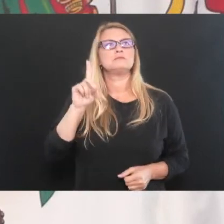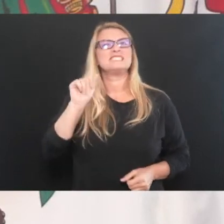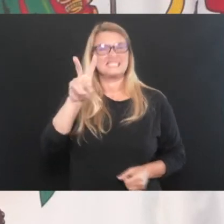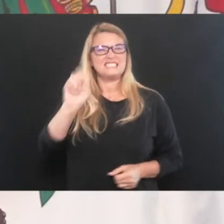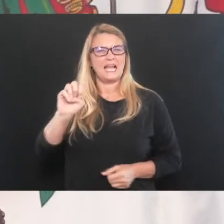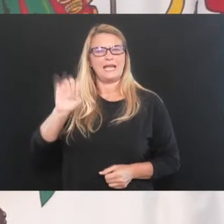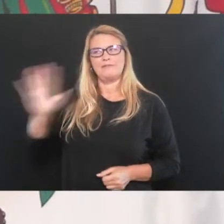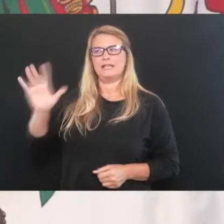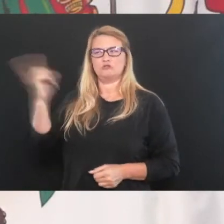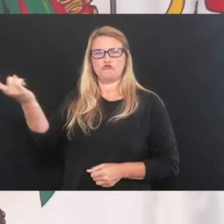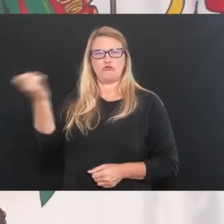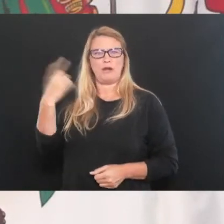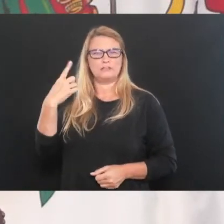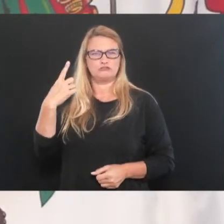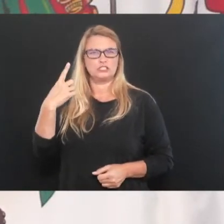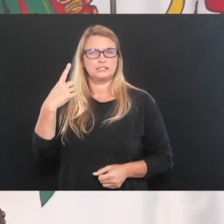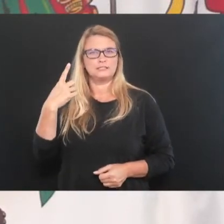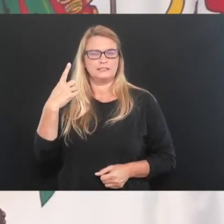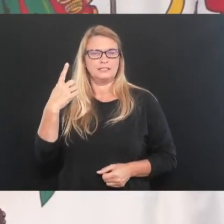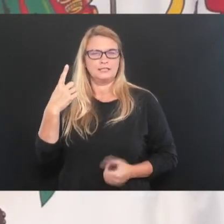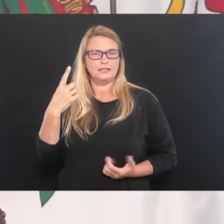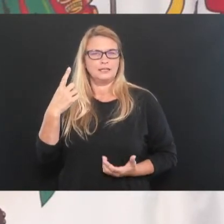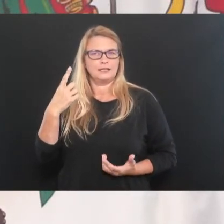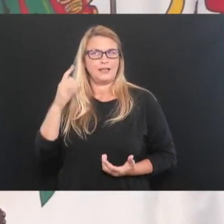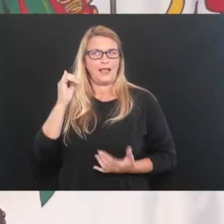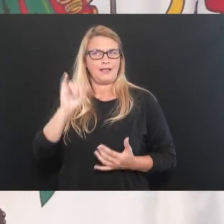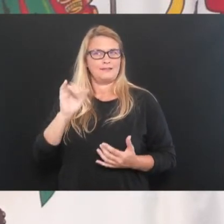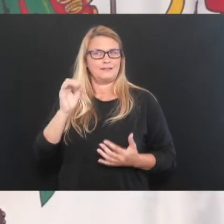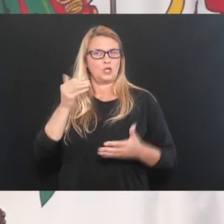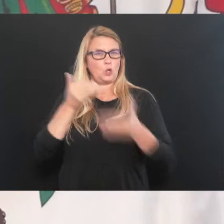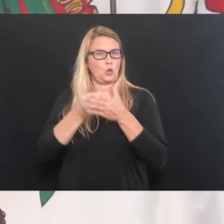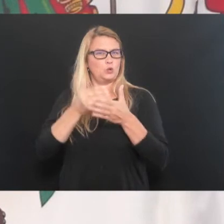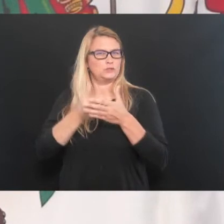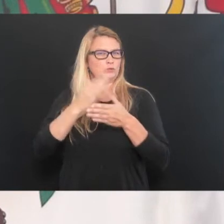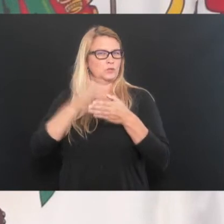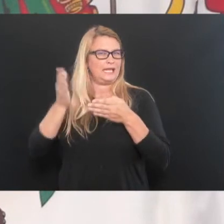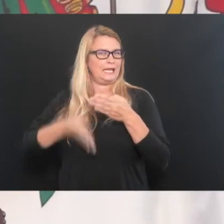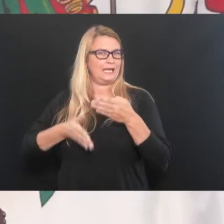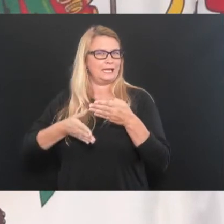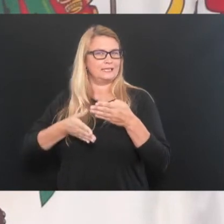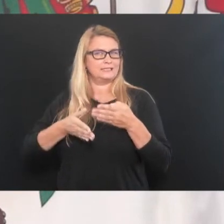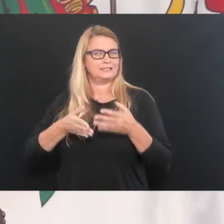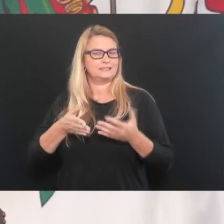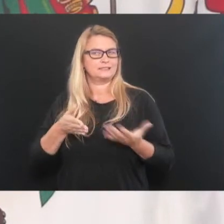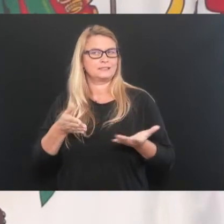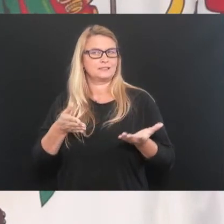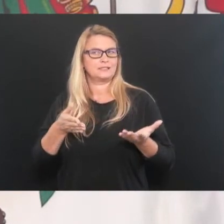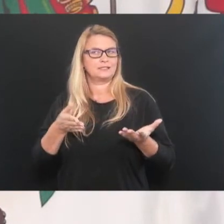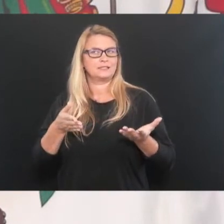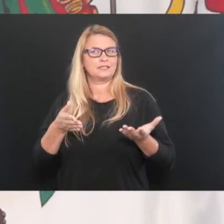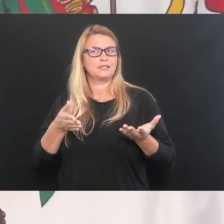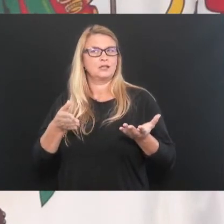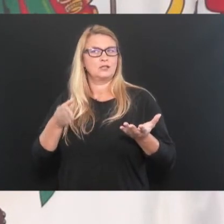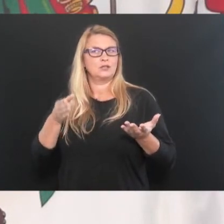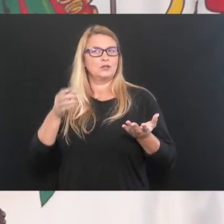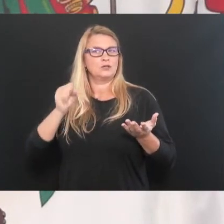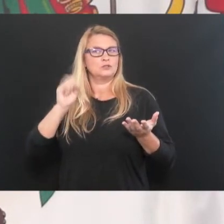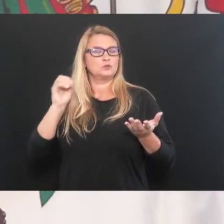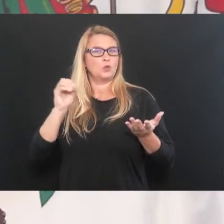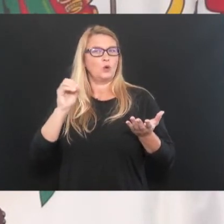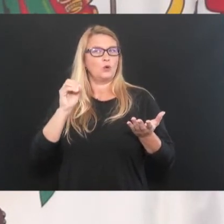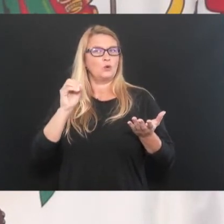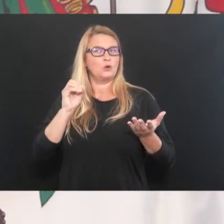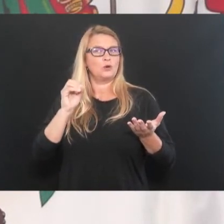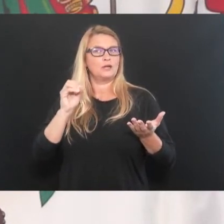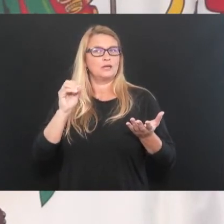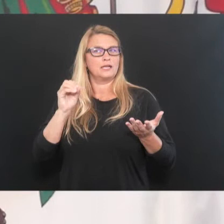was David that brought up, at the end of the one of the last questions that we got. It